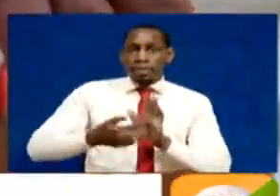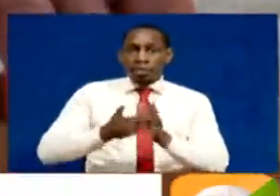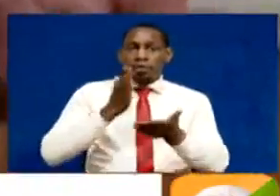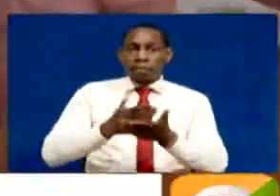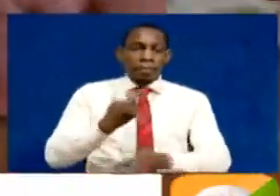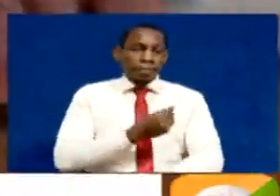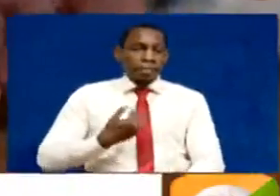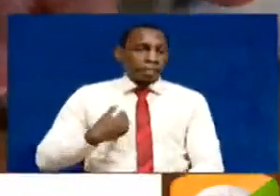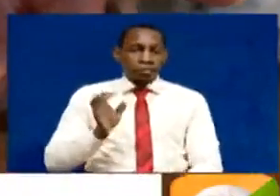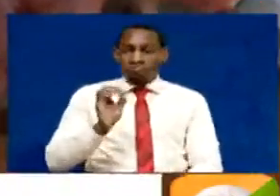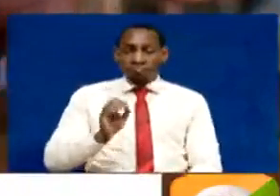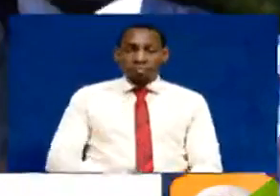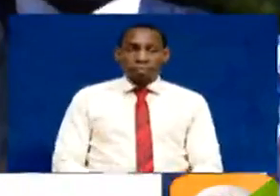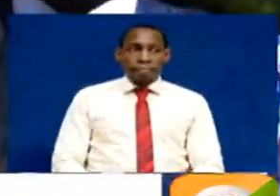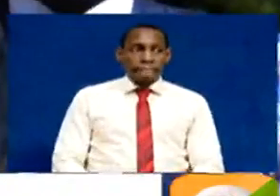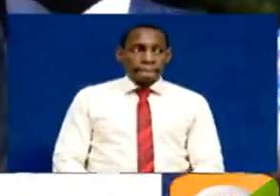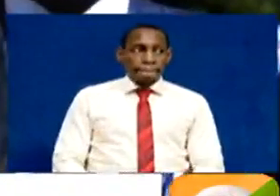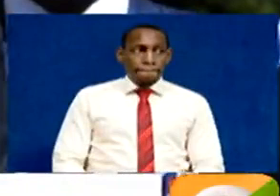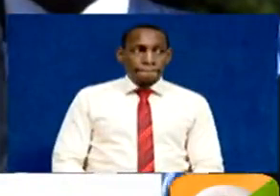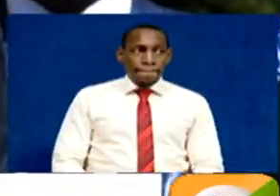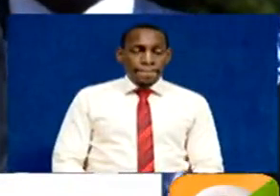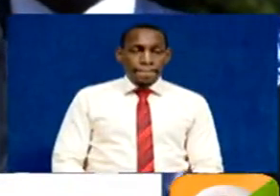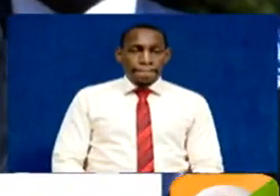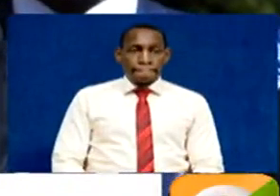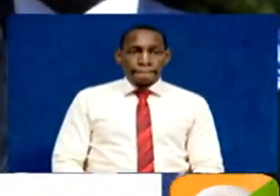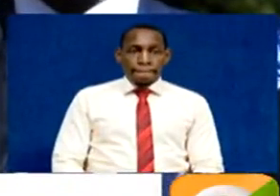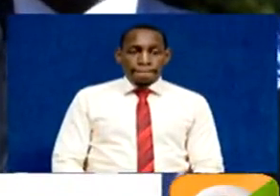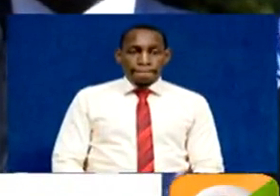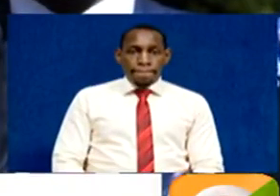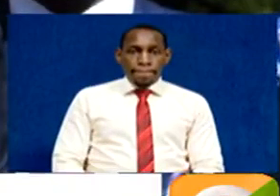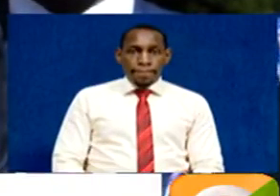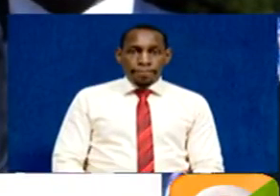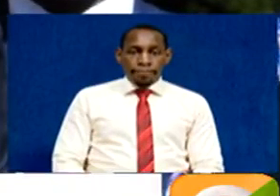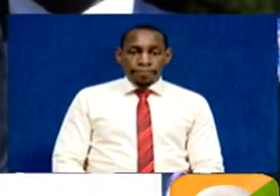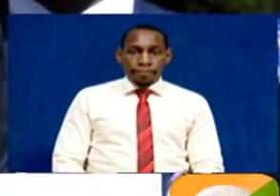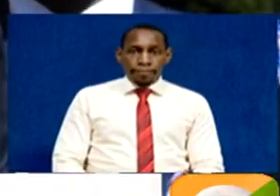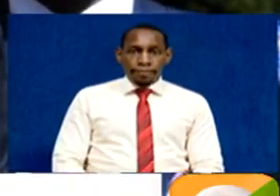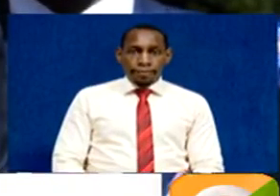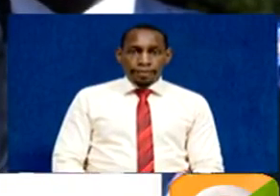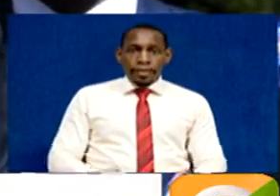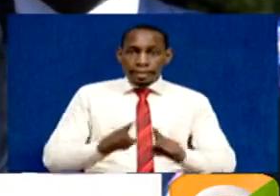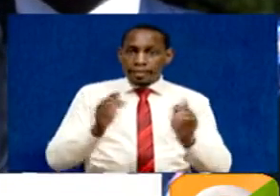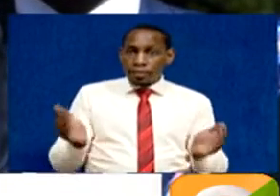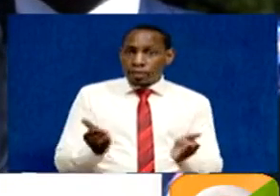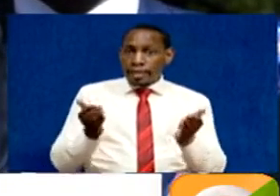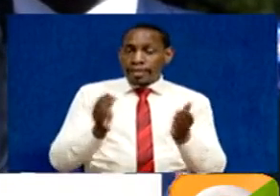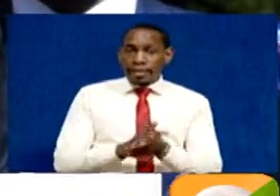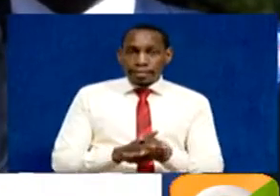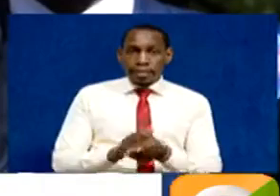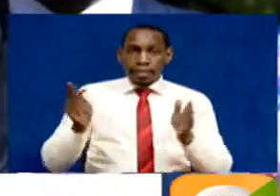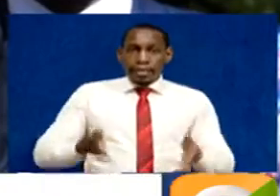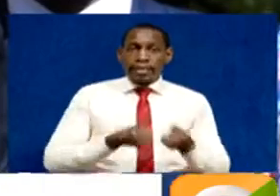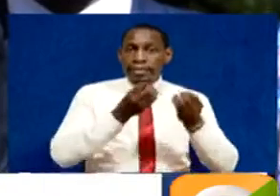of vaccination. We are encouraged by the uptake of vaccination and encourage as